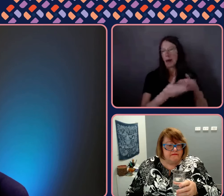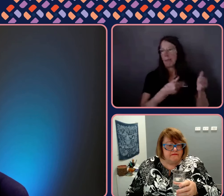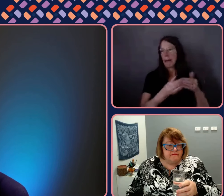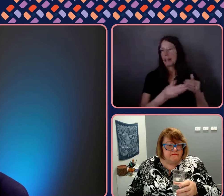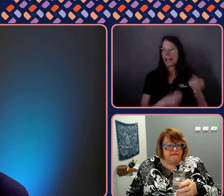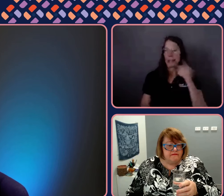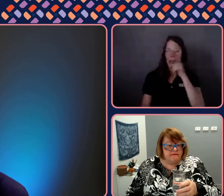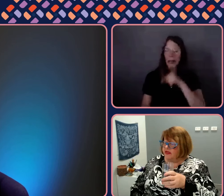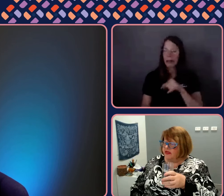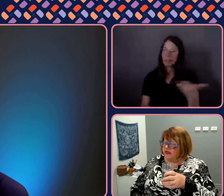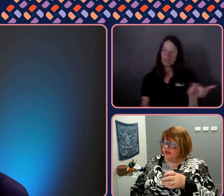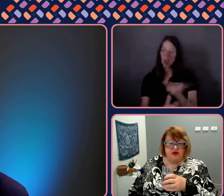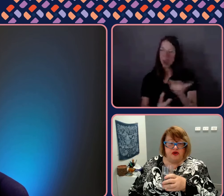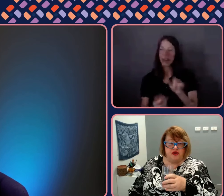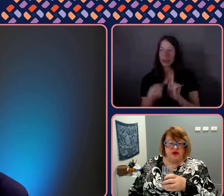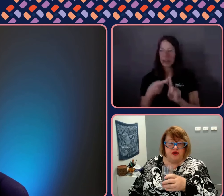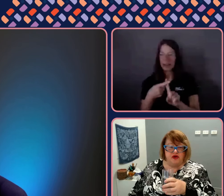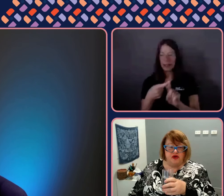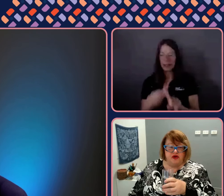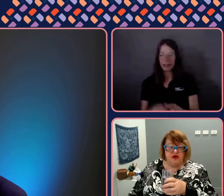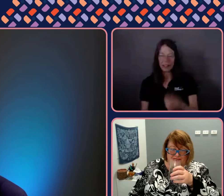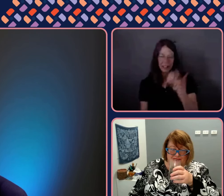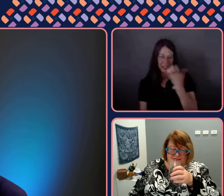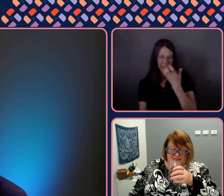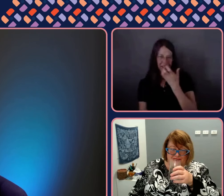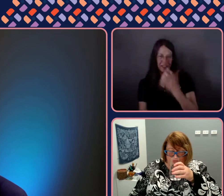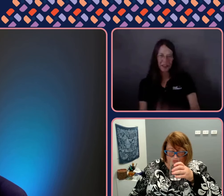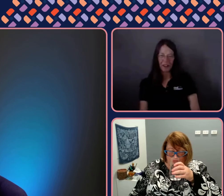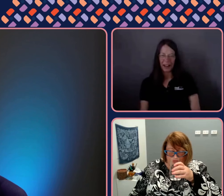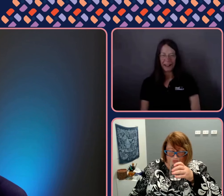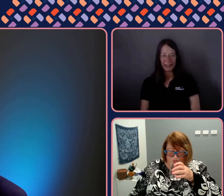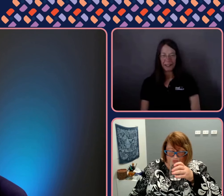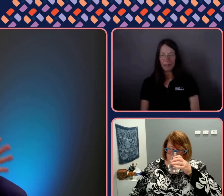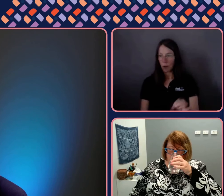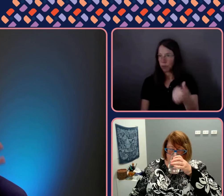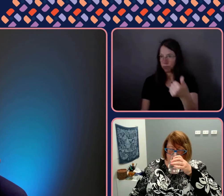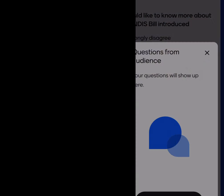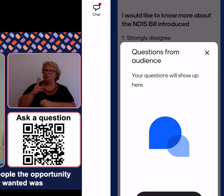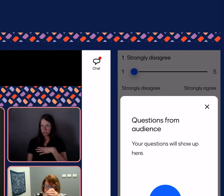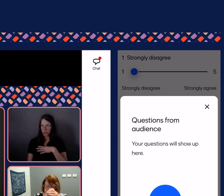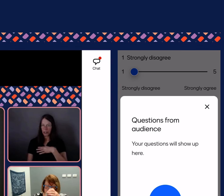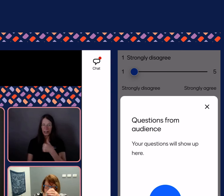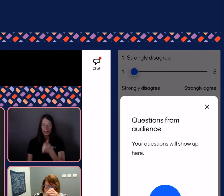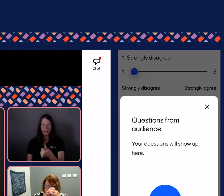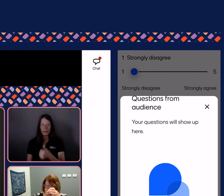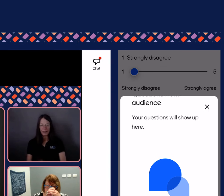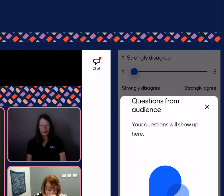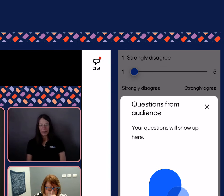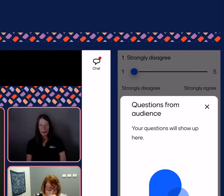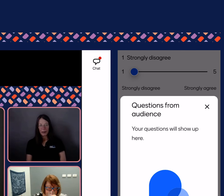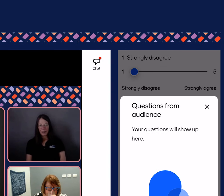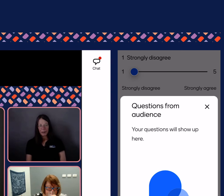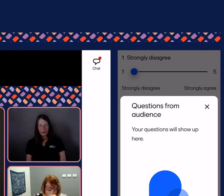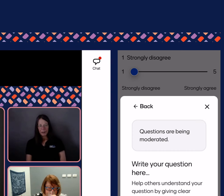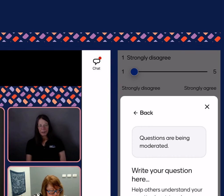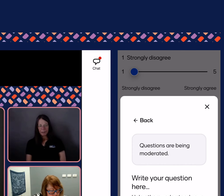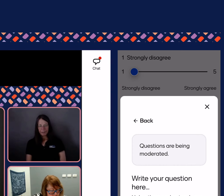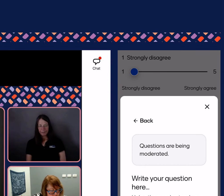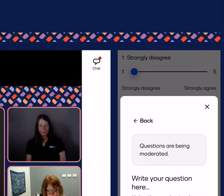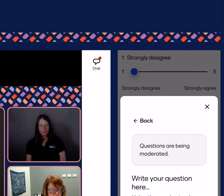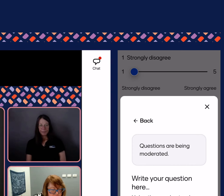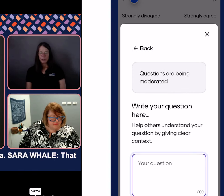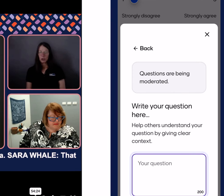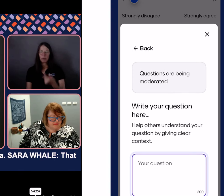you, Julie. to you, Sarah. Sorry, that's a bit of an interpolation. No, no, no, that was perfect because the question that we had, you beautifully